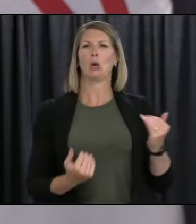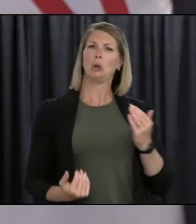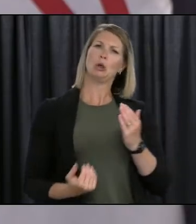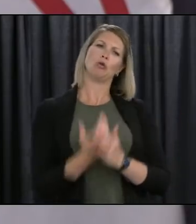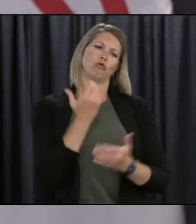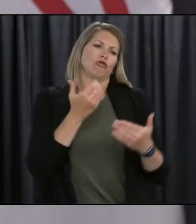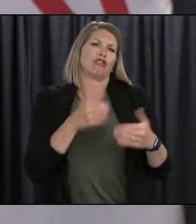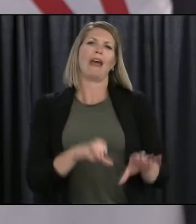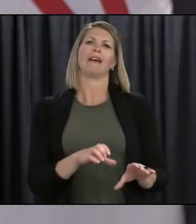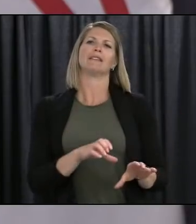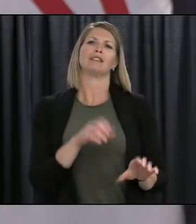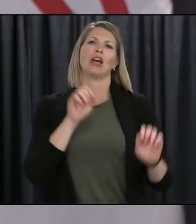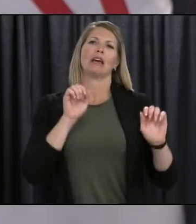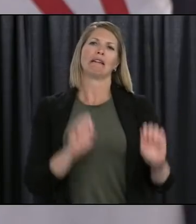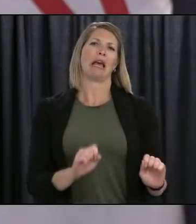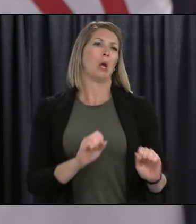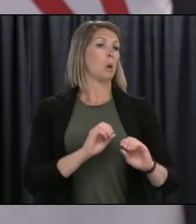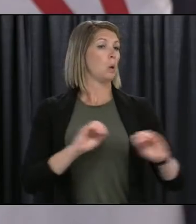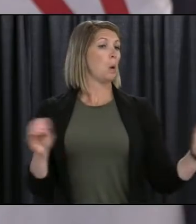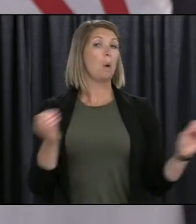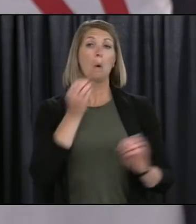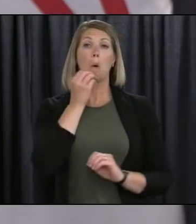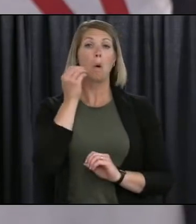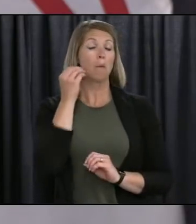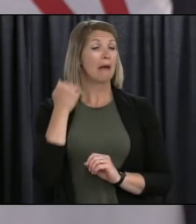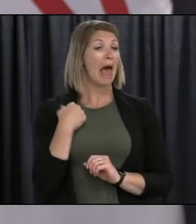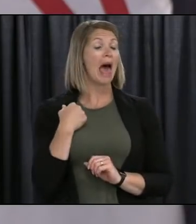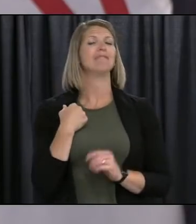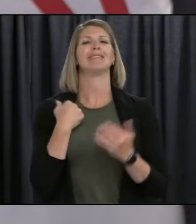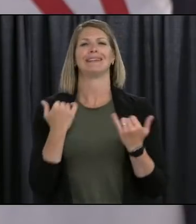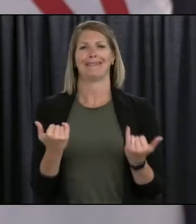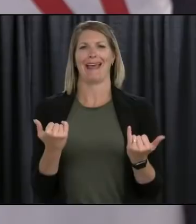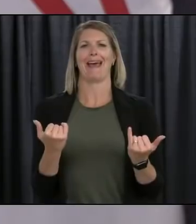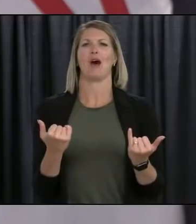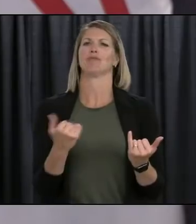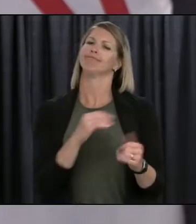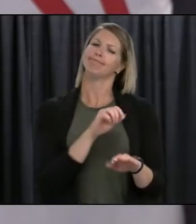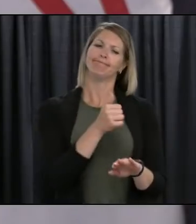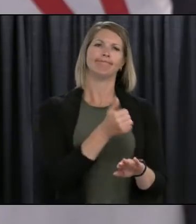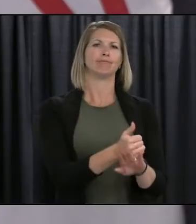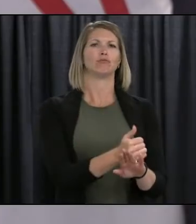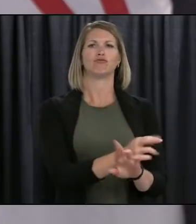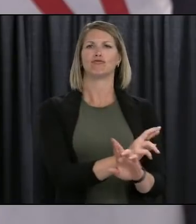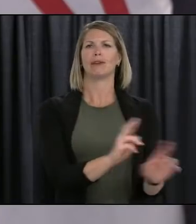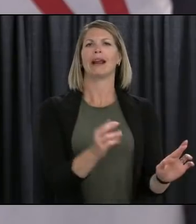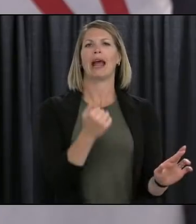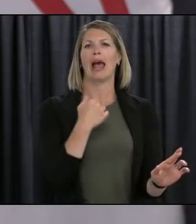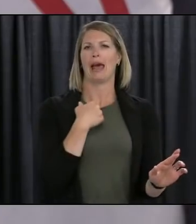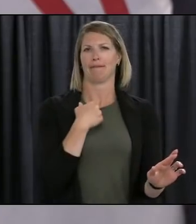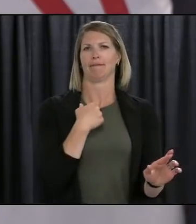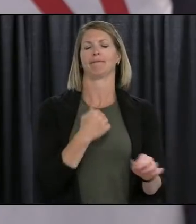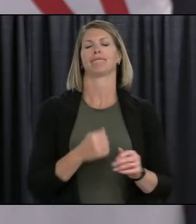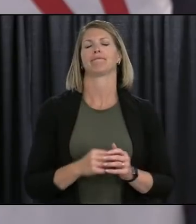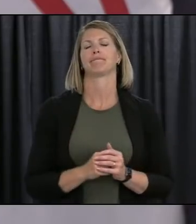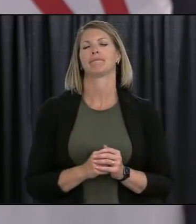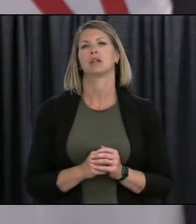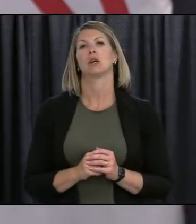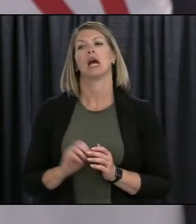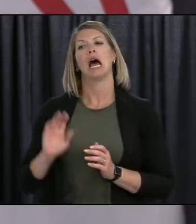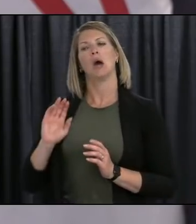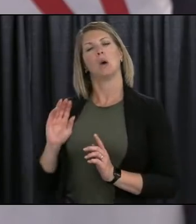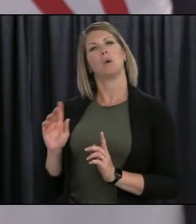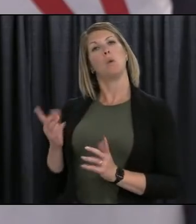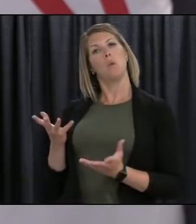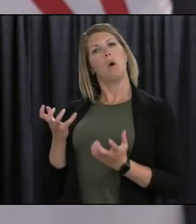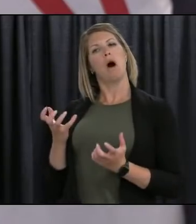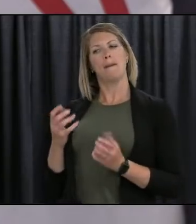very important in their lives. So we've been working alongside our nonprofit partners with the goal of improving our response for